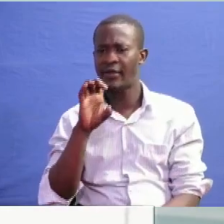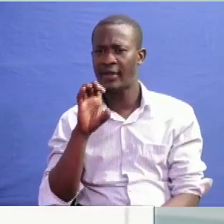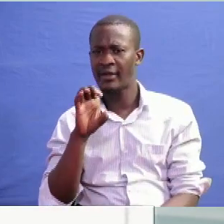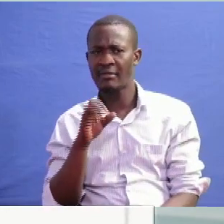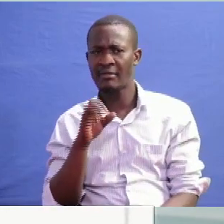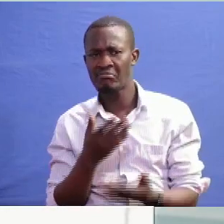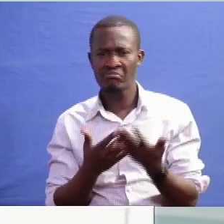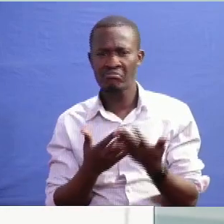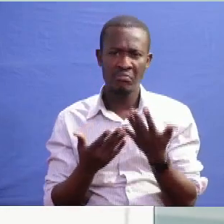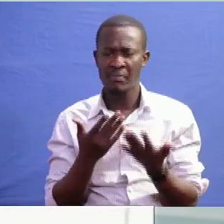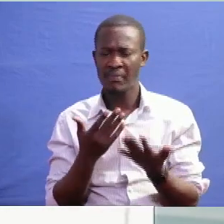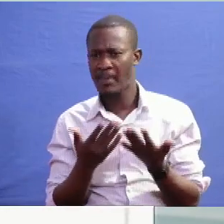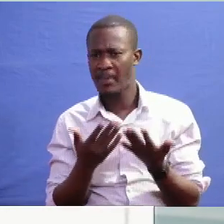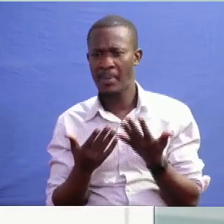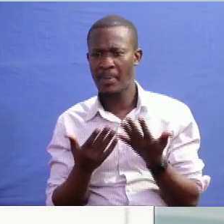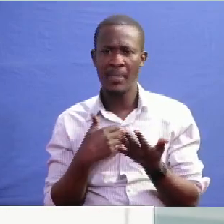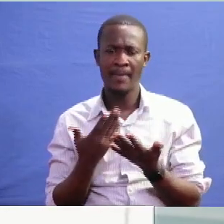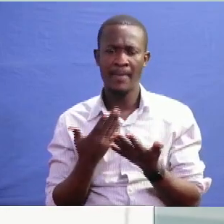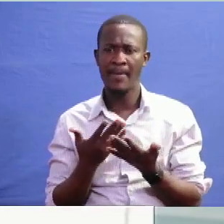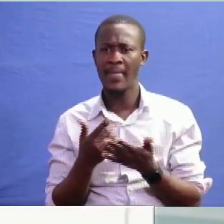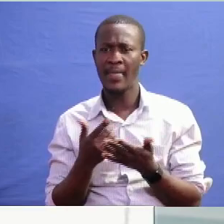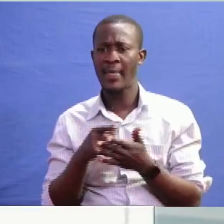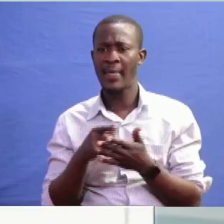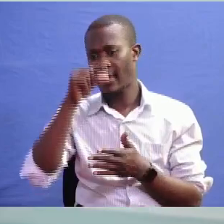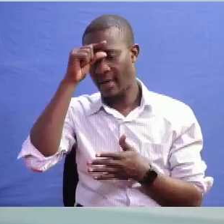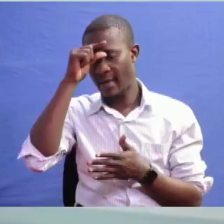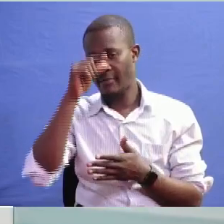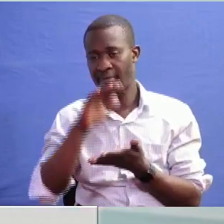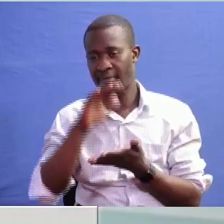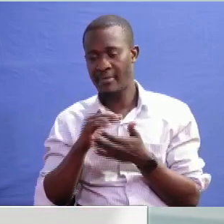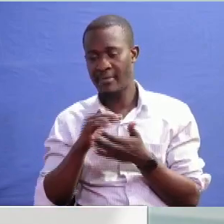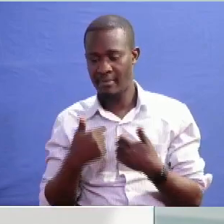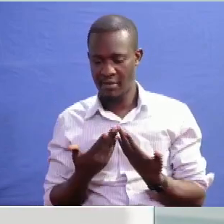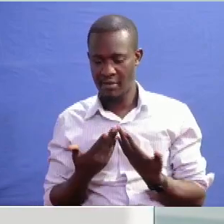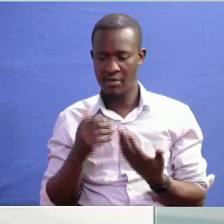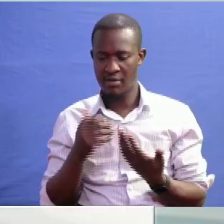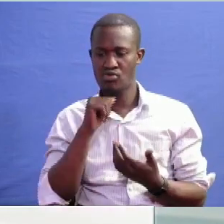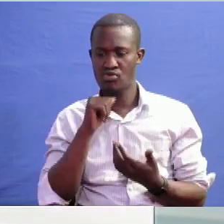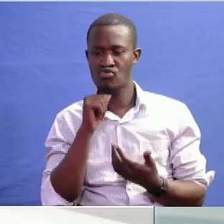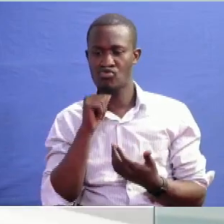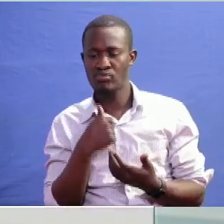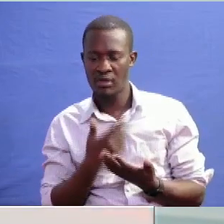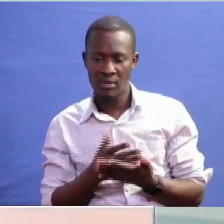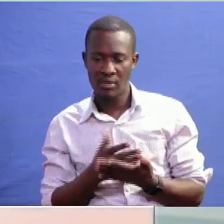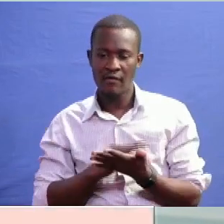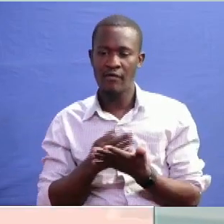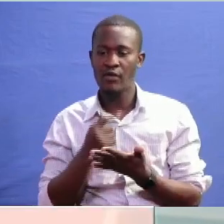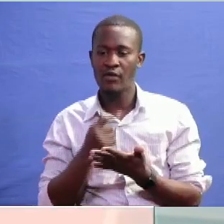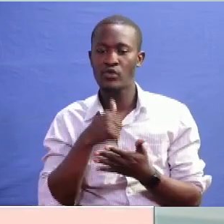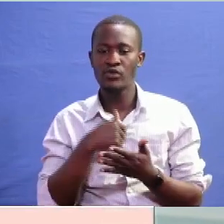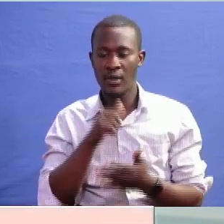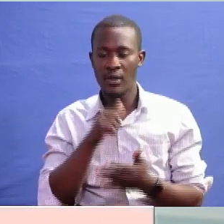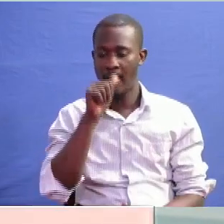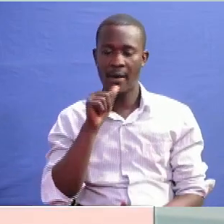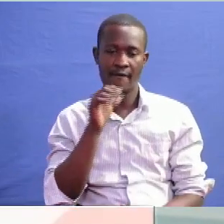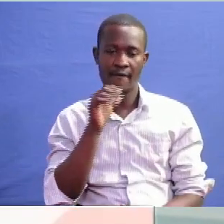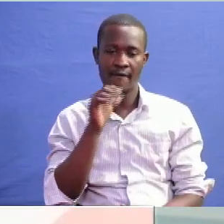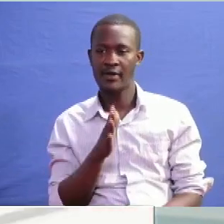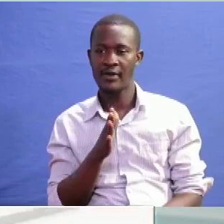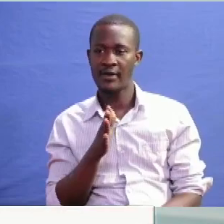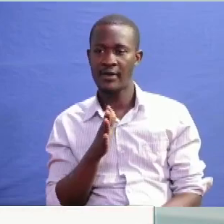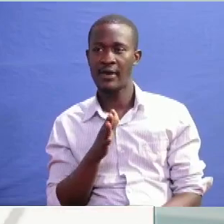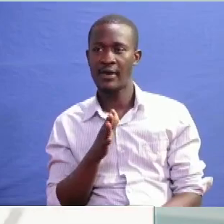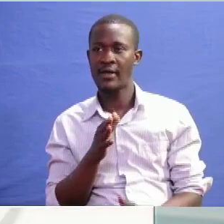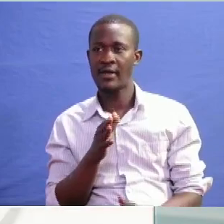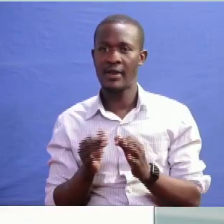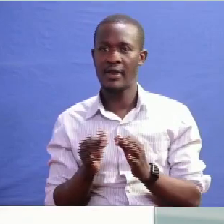a little bit, hiked, and the government, of course, first of all, will not fund those in private. And if